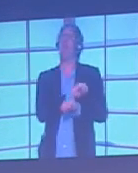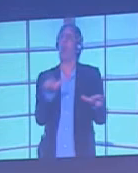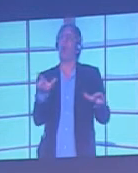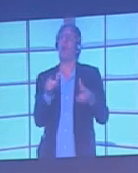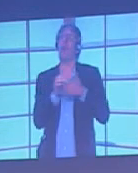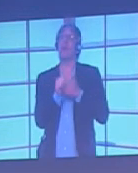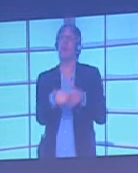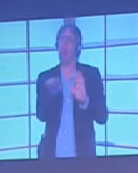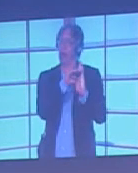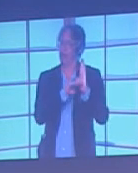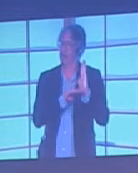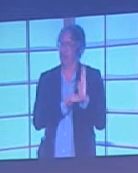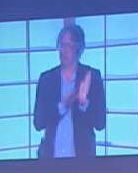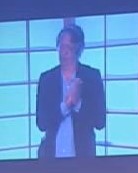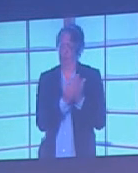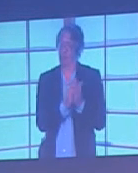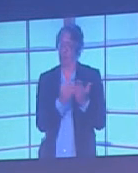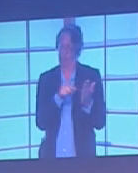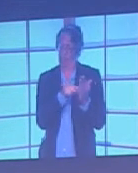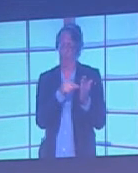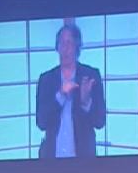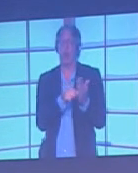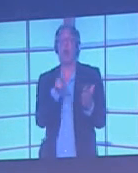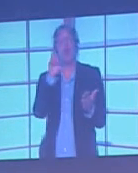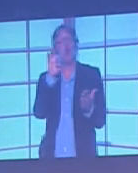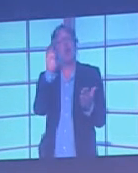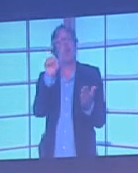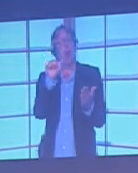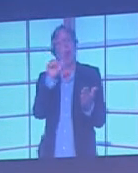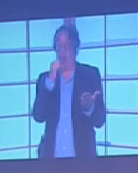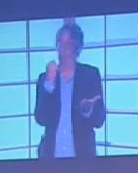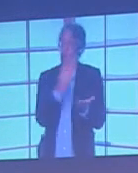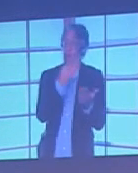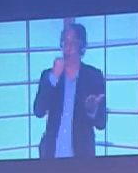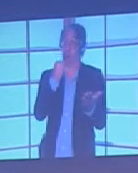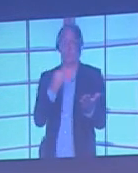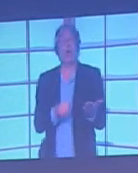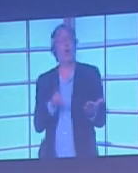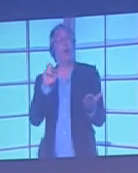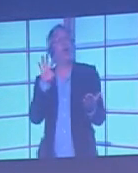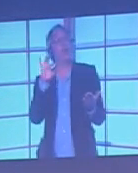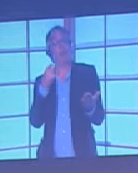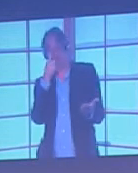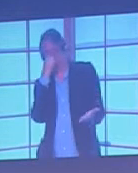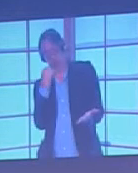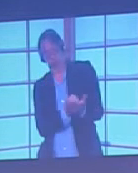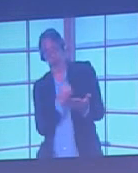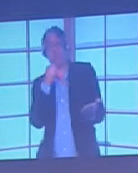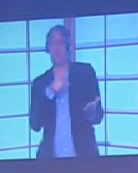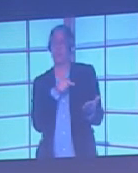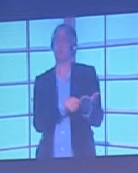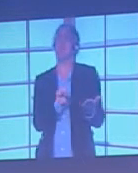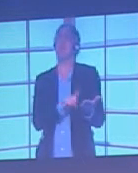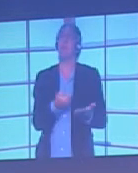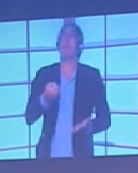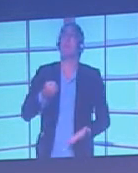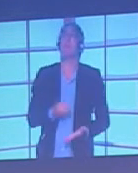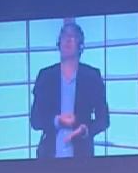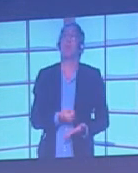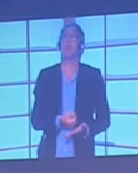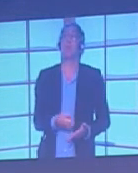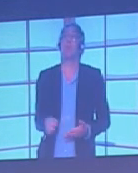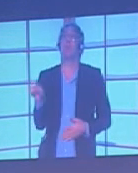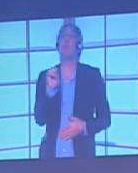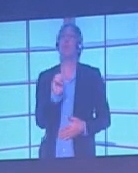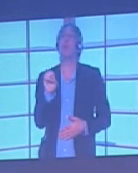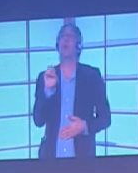that UEFA and CAFE have pledged together as recognition of the minimum European standard.